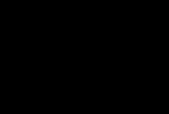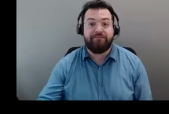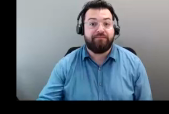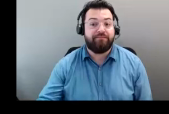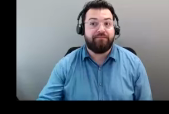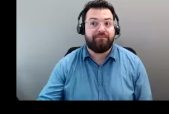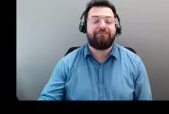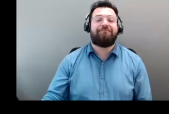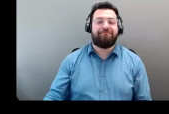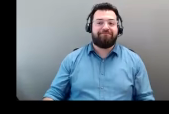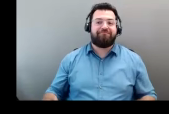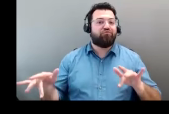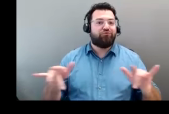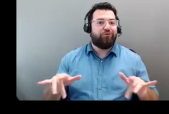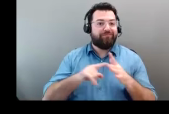Hello, everyone.